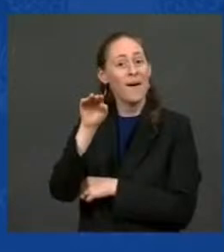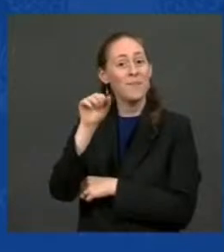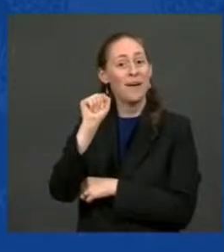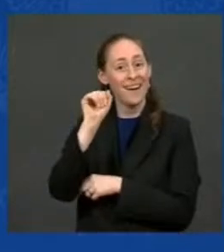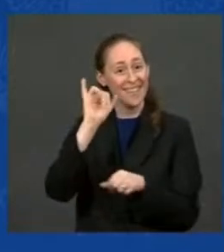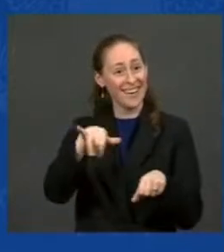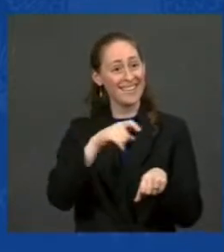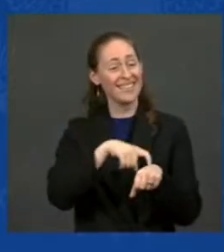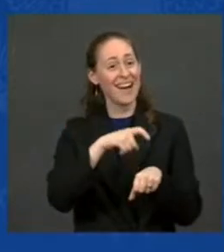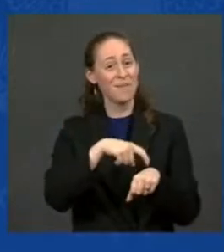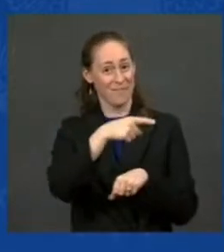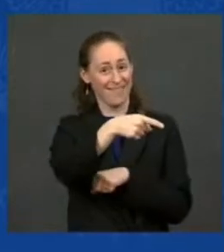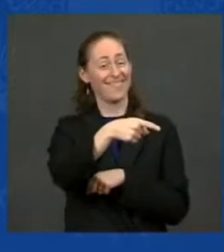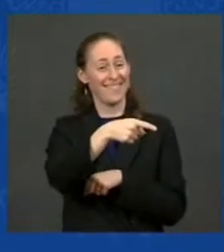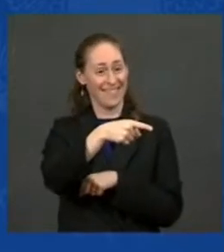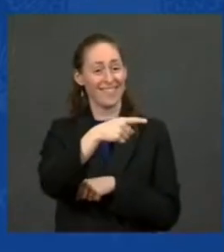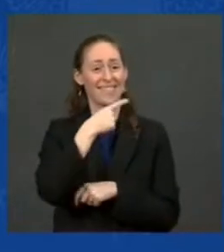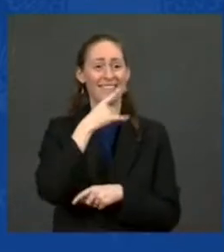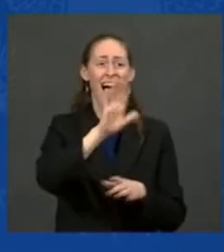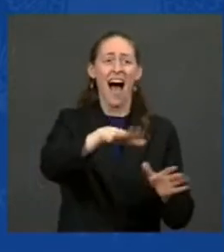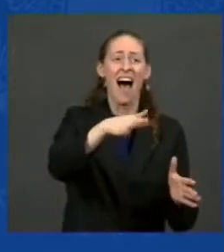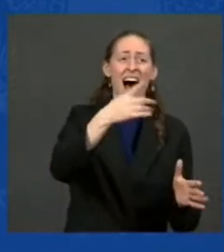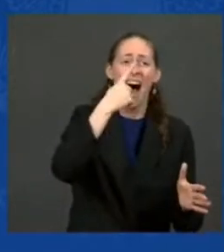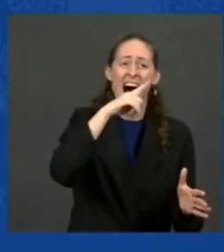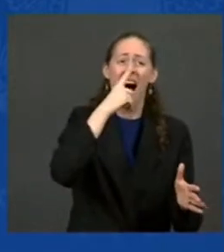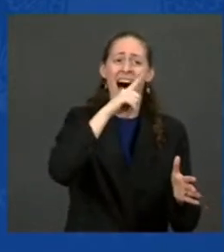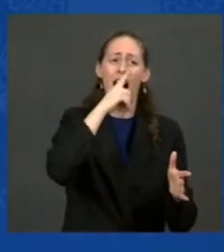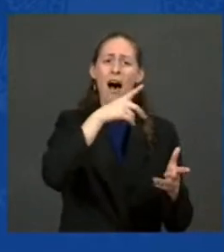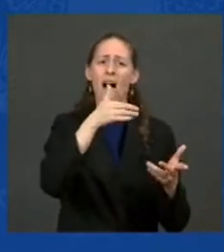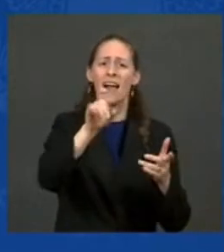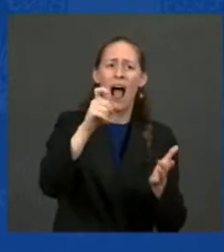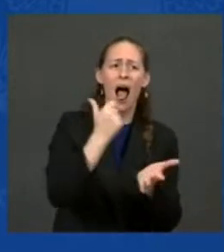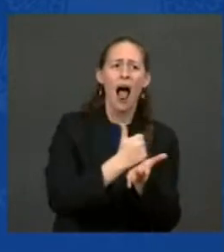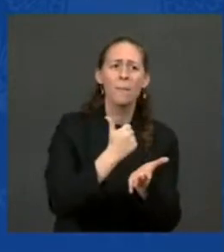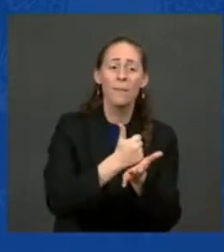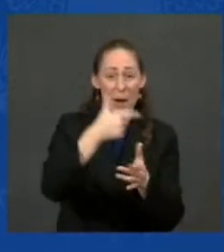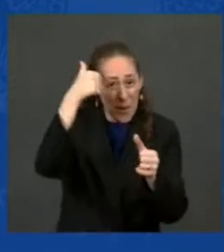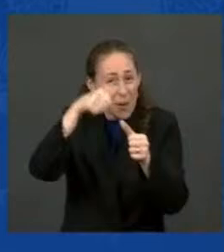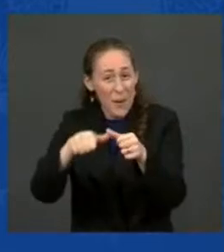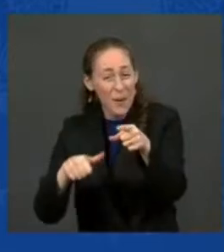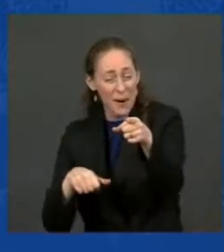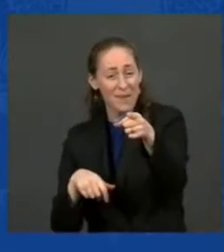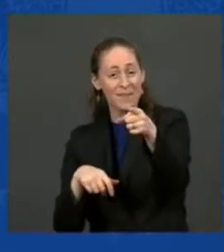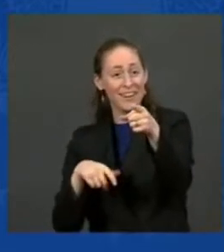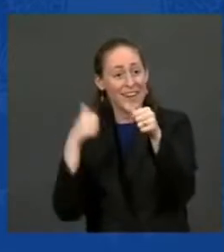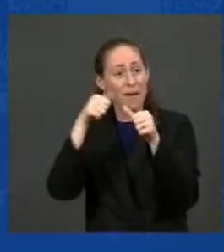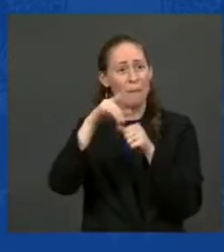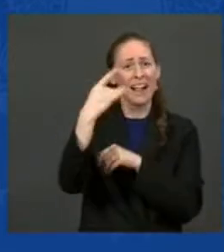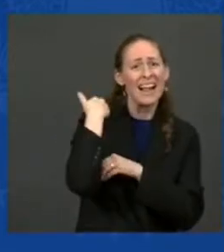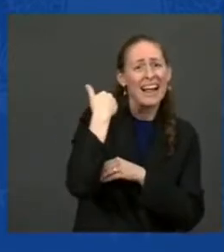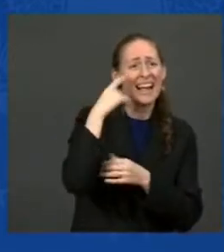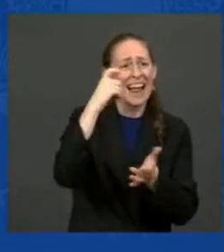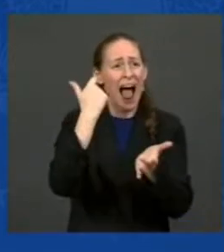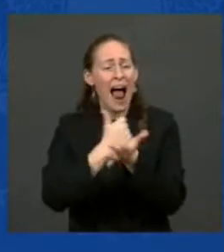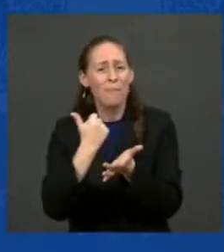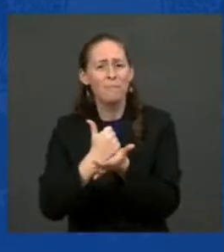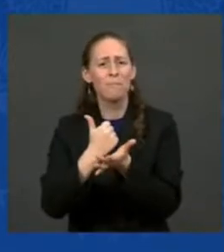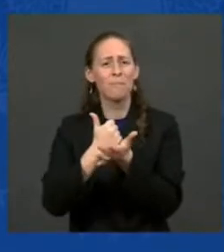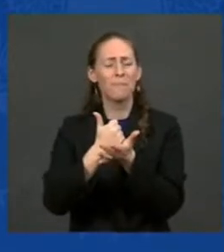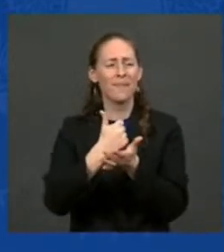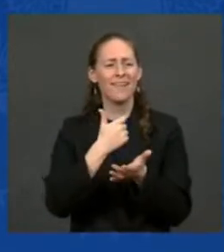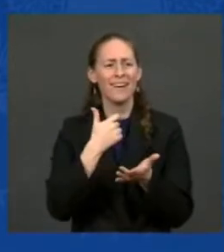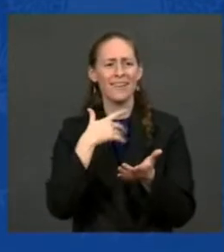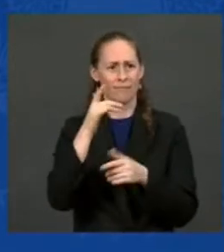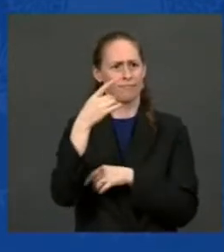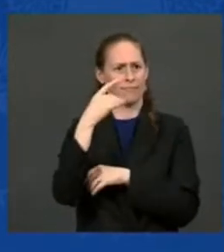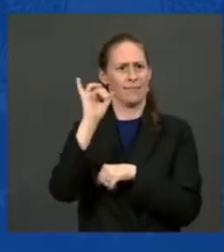to get to even open the airport. God's truth. Remember that, Chris? Here, he'd just been there 2 years. He was